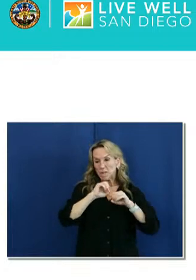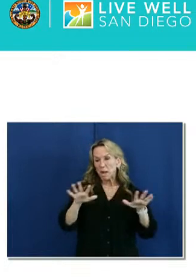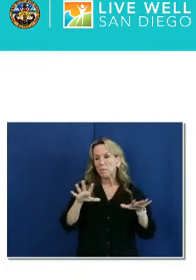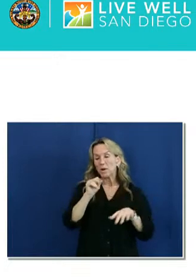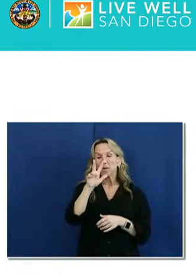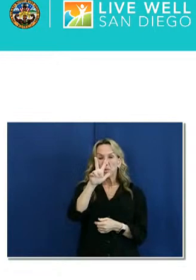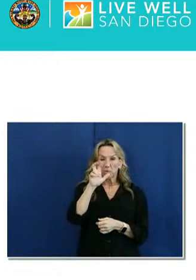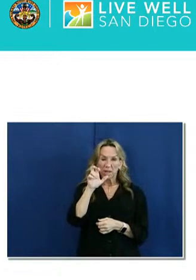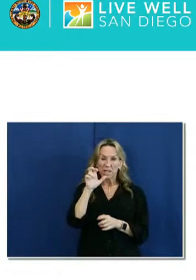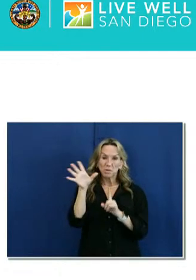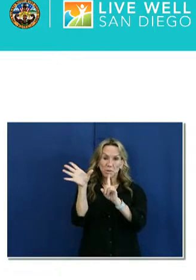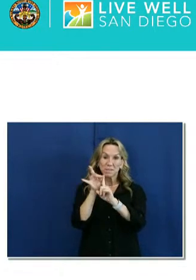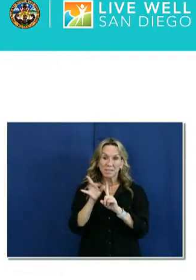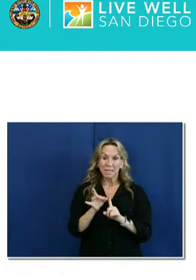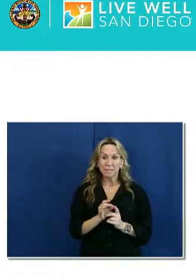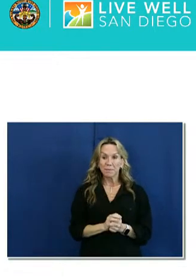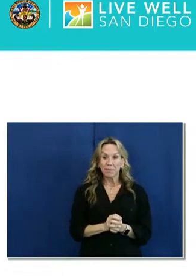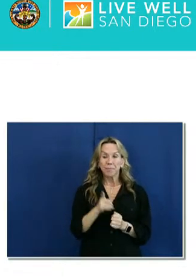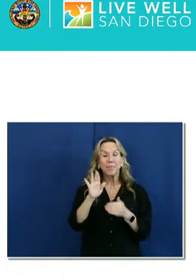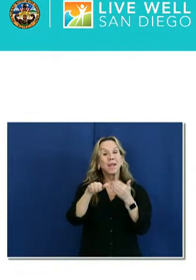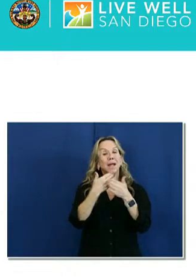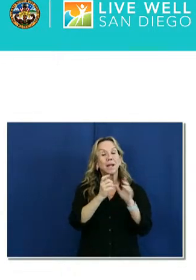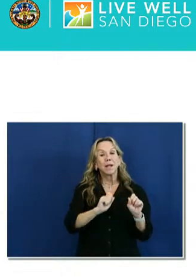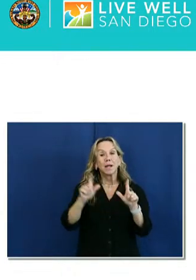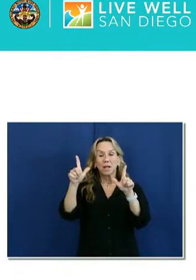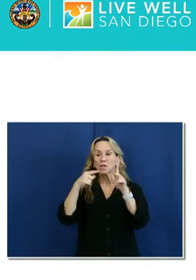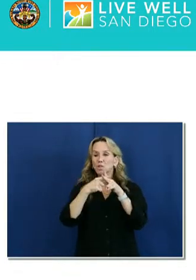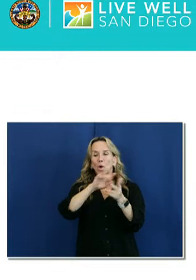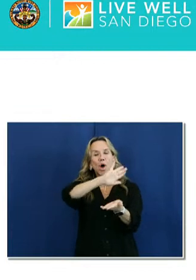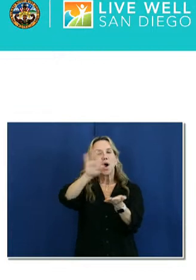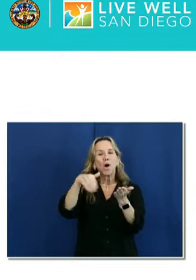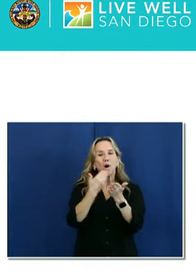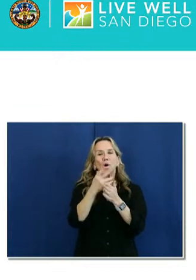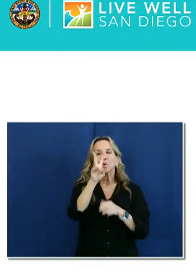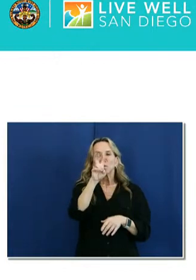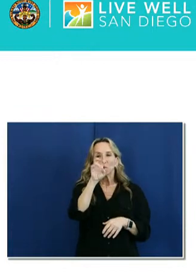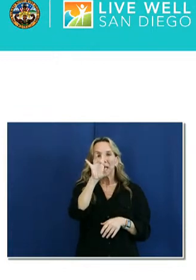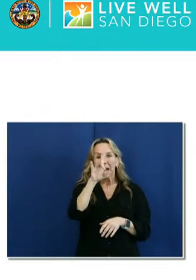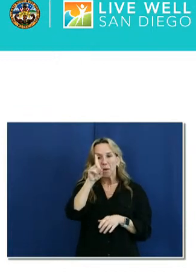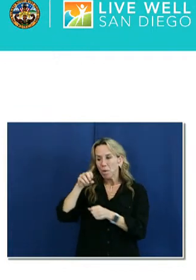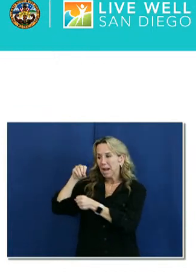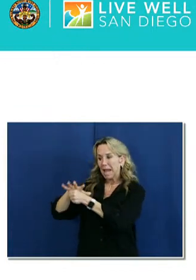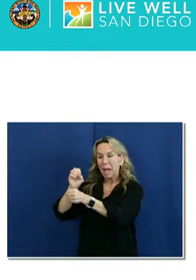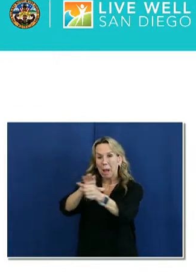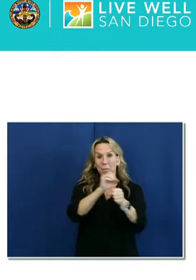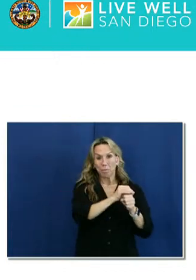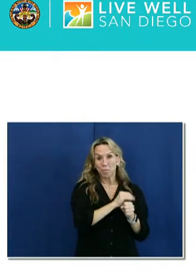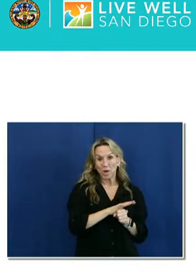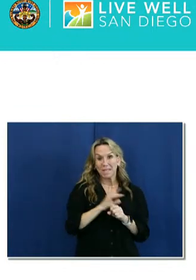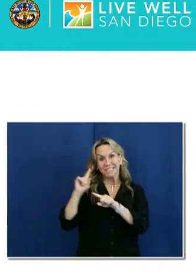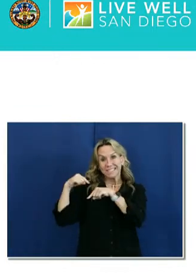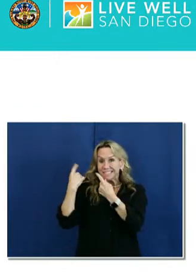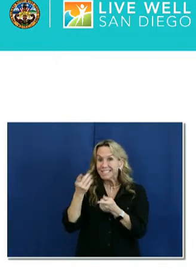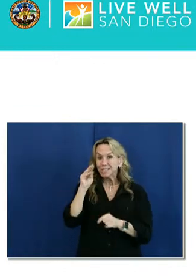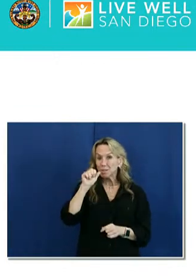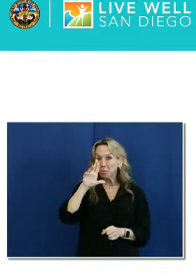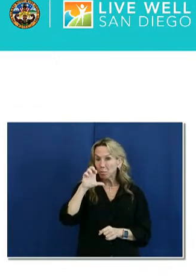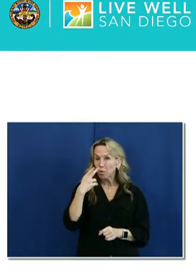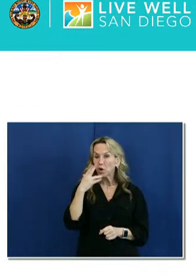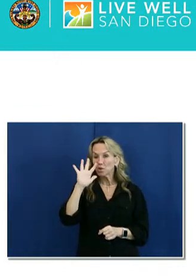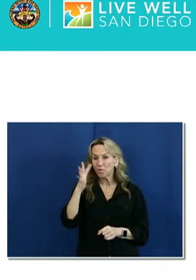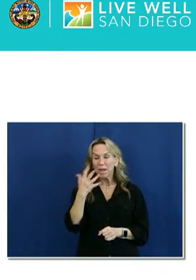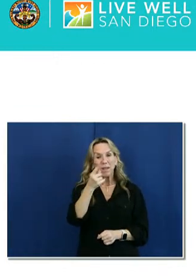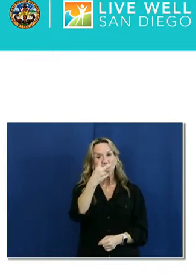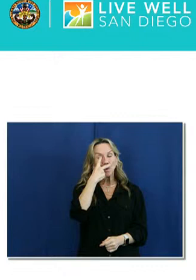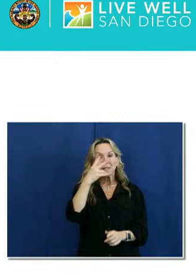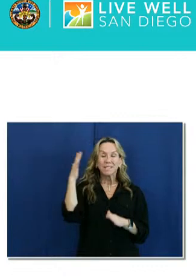next slide, this shows all 281 outbreaks since March 25th, and the top 3 settings of all